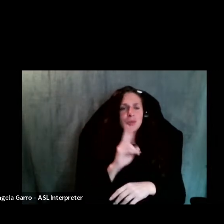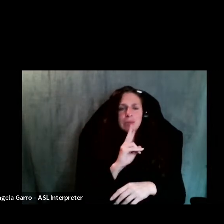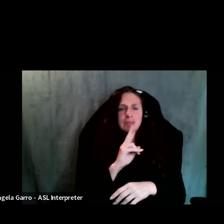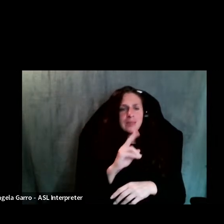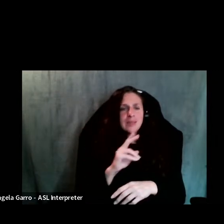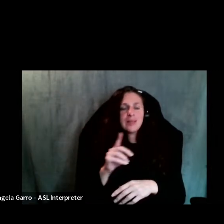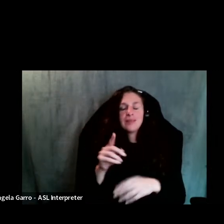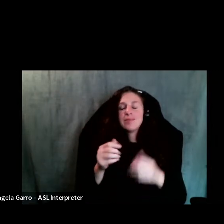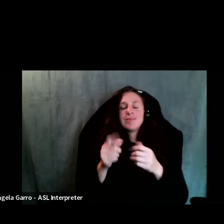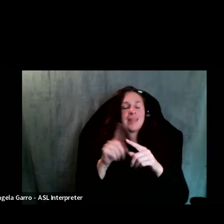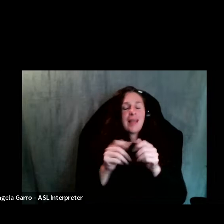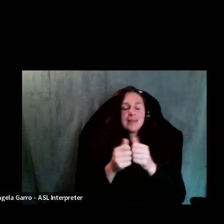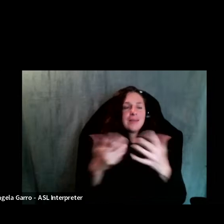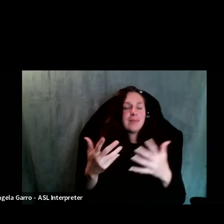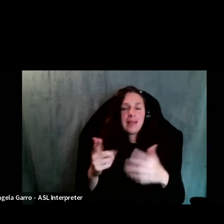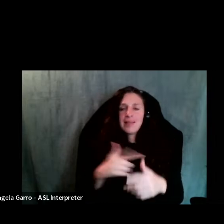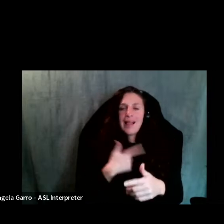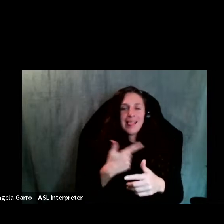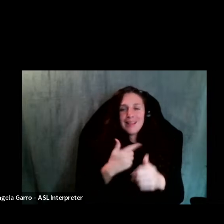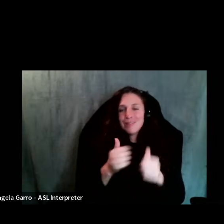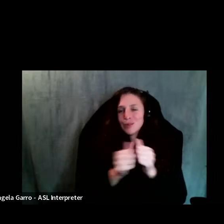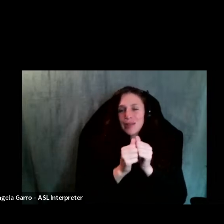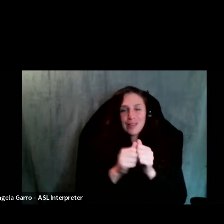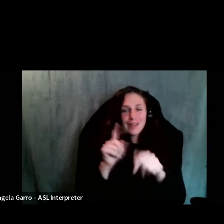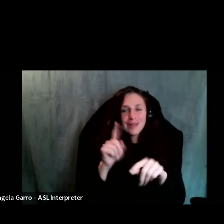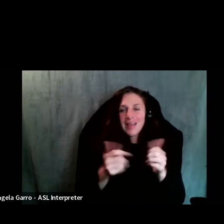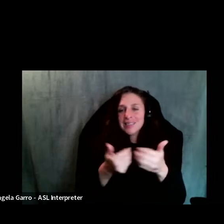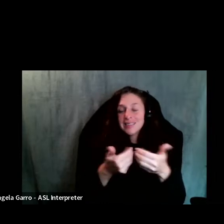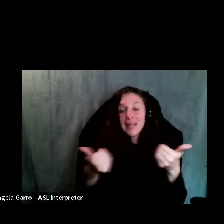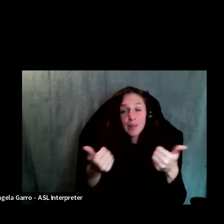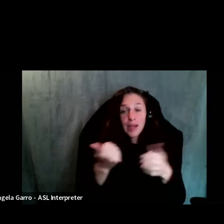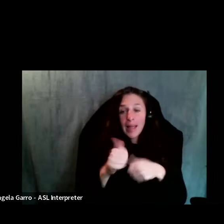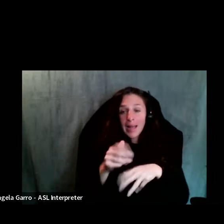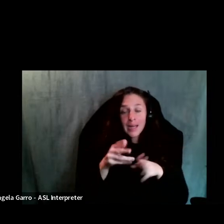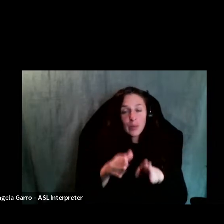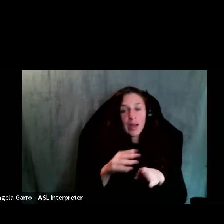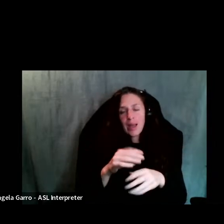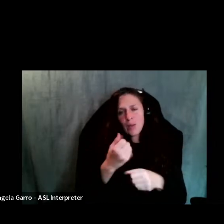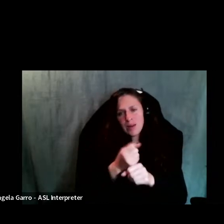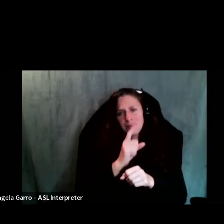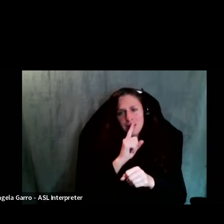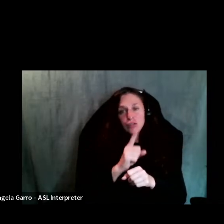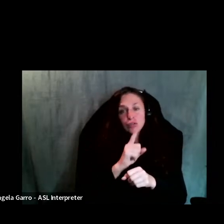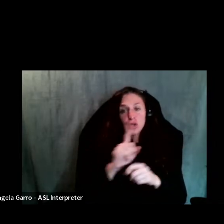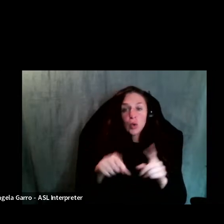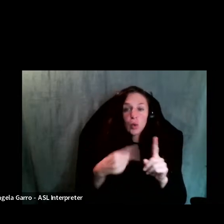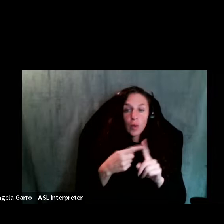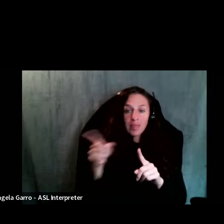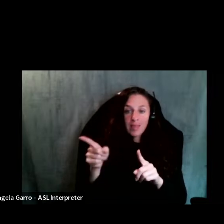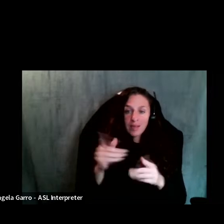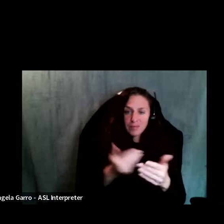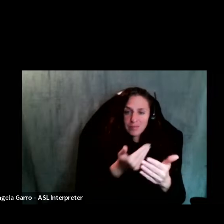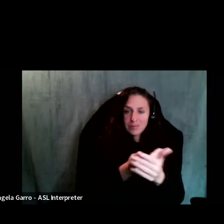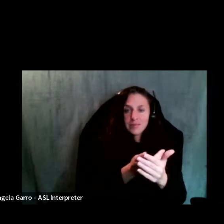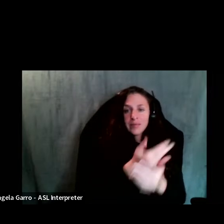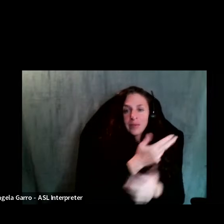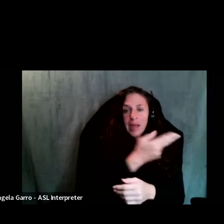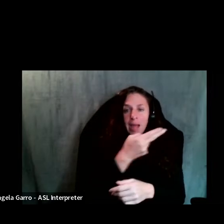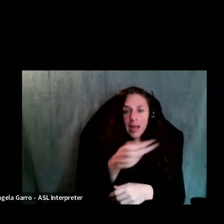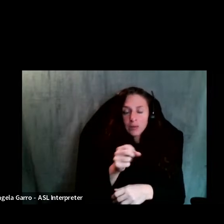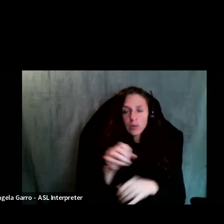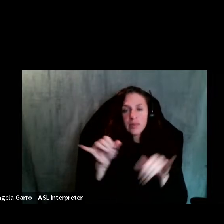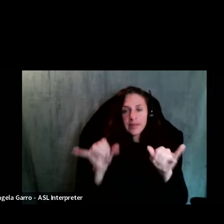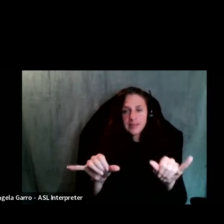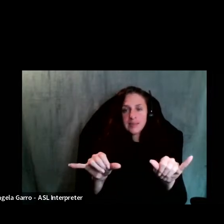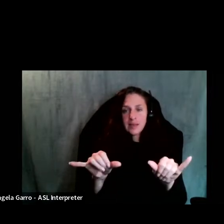together. They can't be separated in any way. And I just want to make sure that when they get to the high school, they stay the